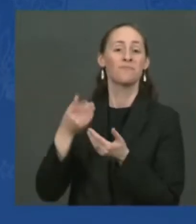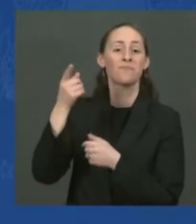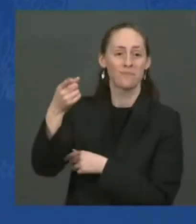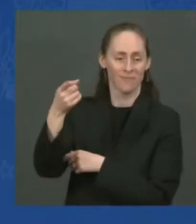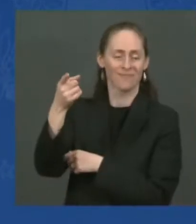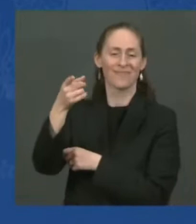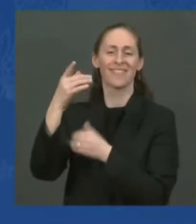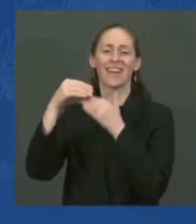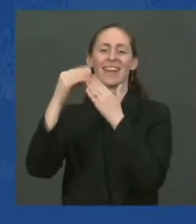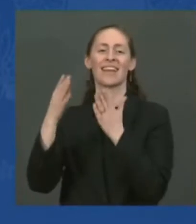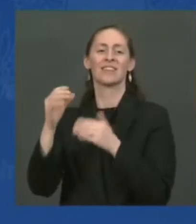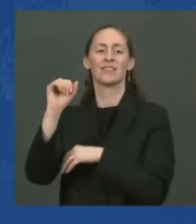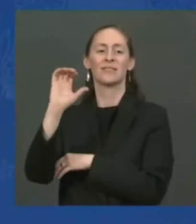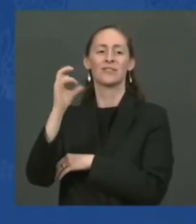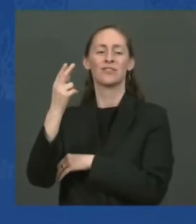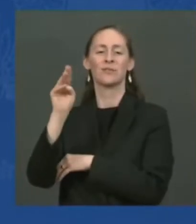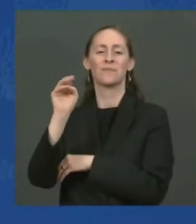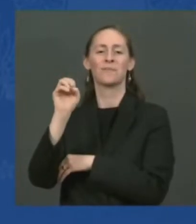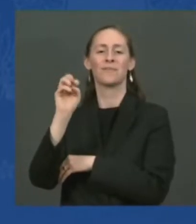Thank you.